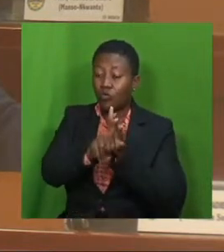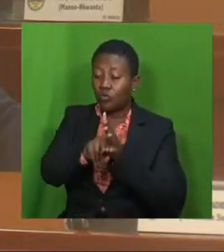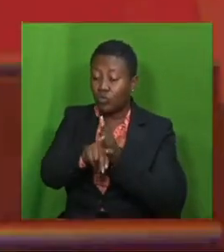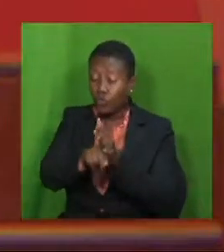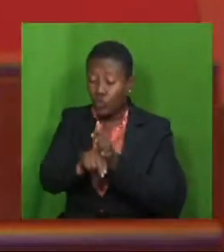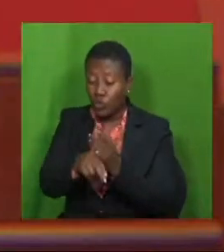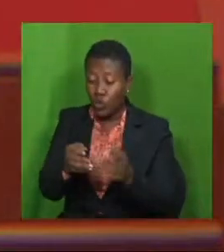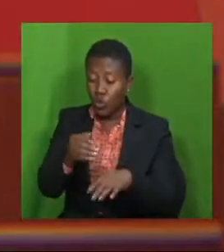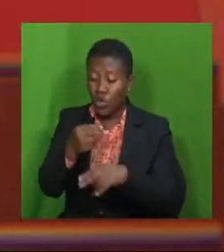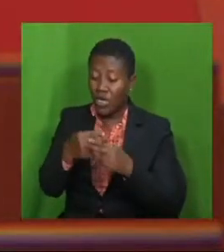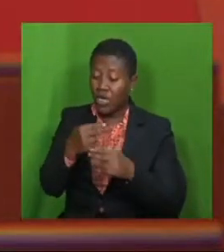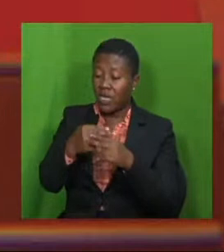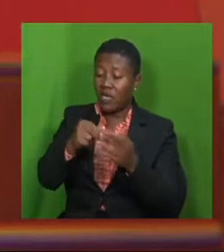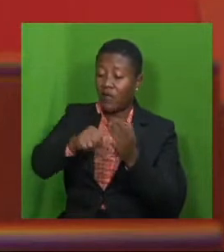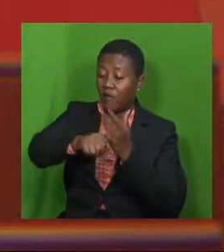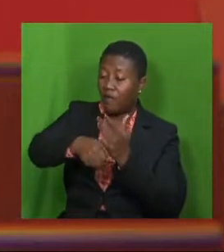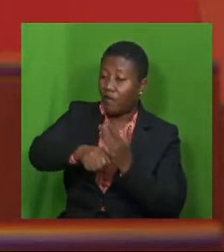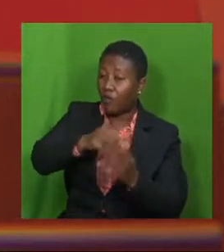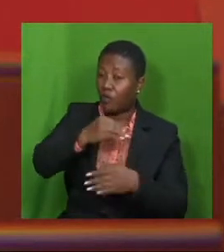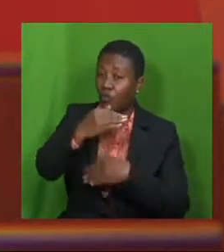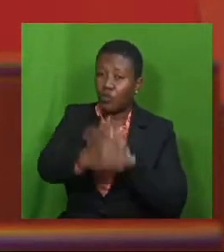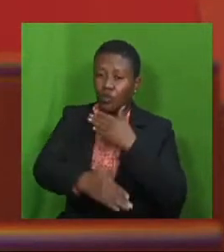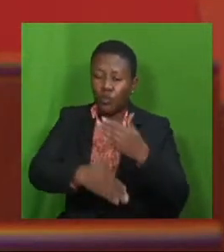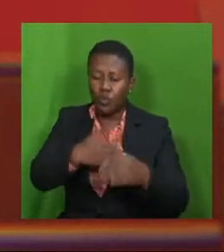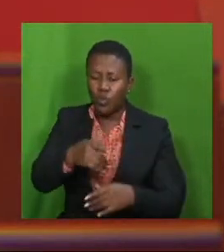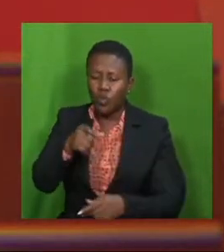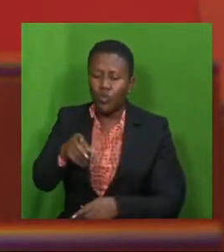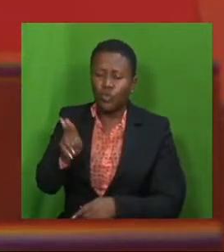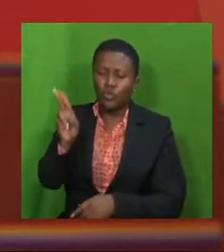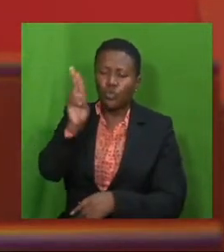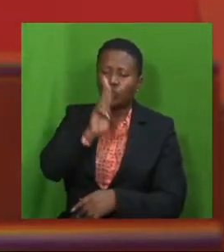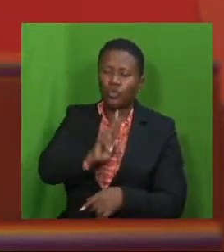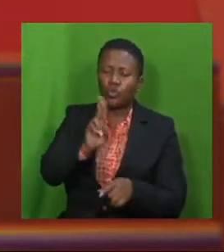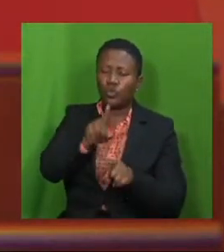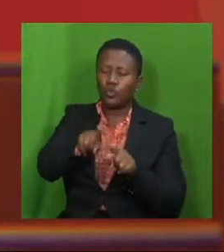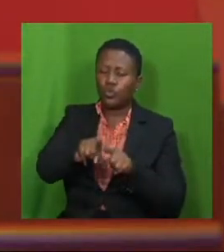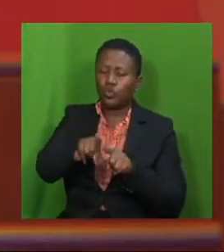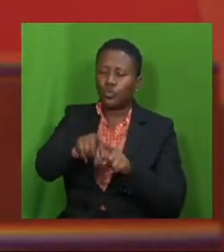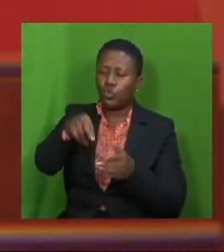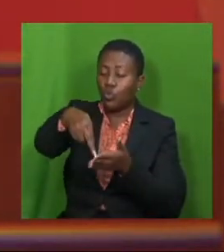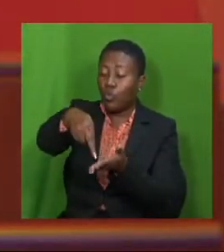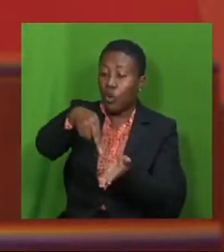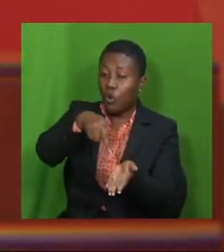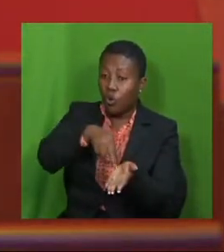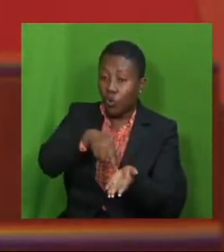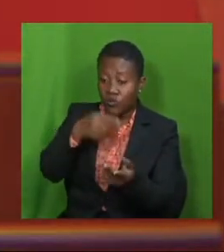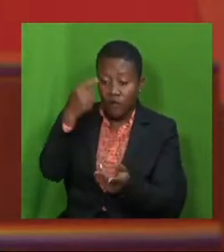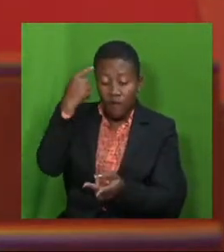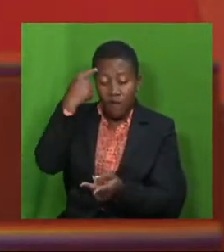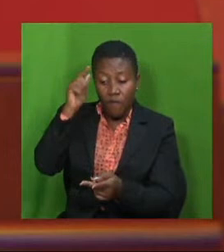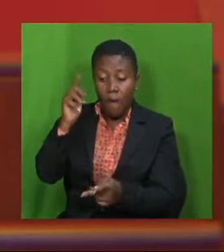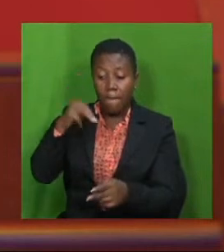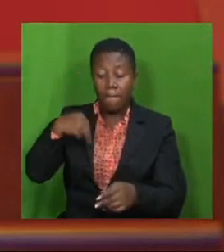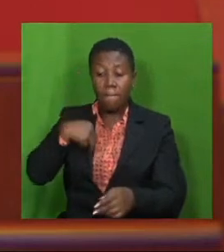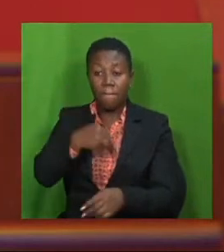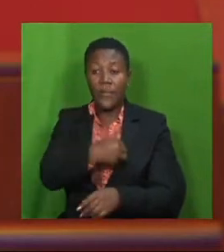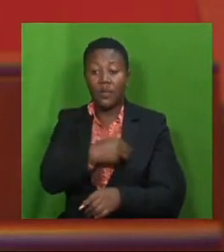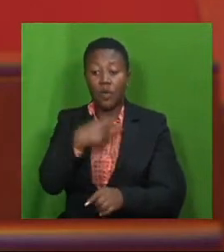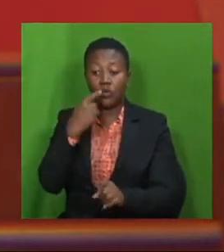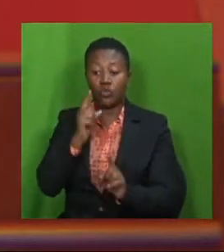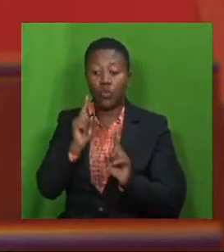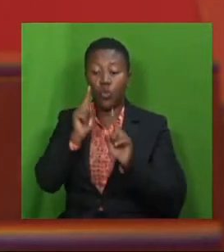and proceedings shall be a record of the attendance of members